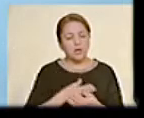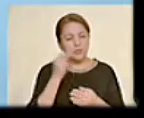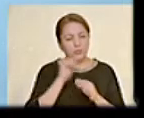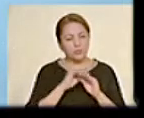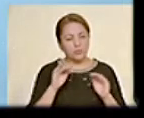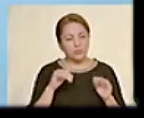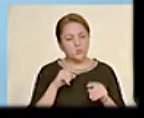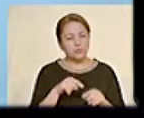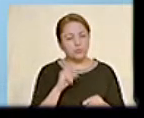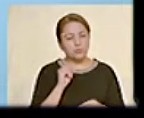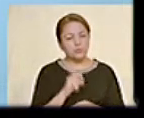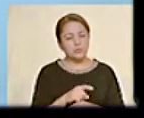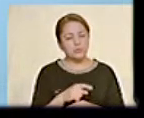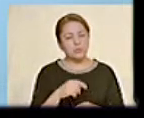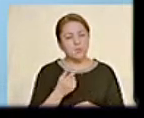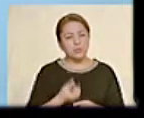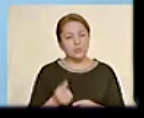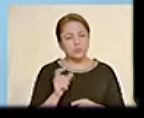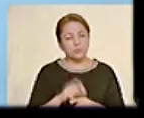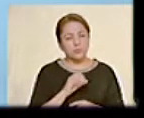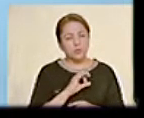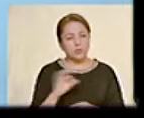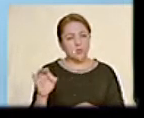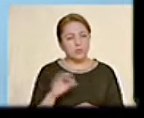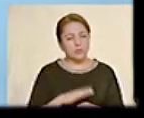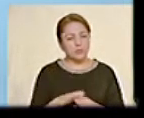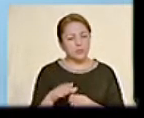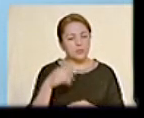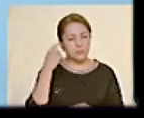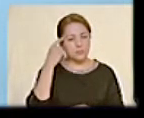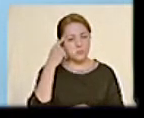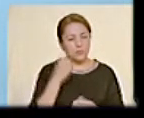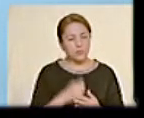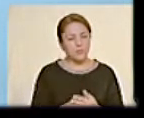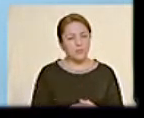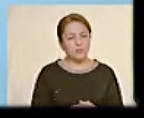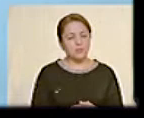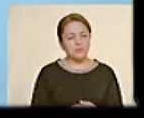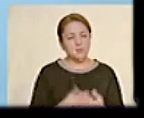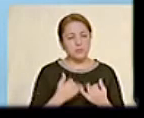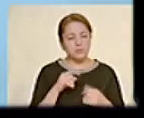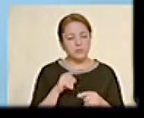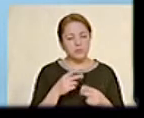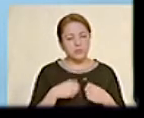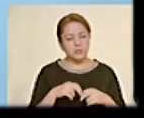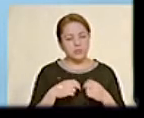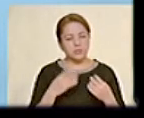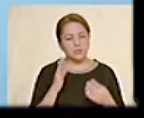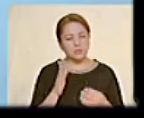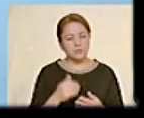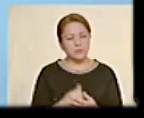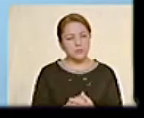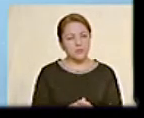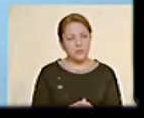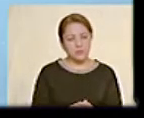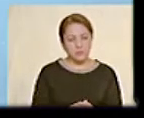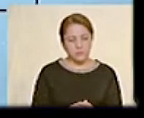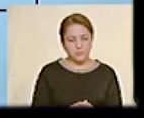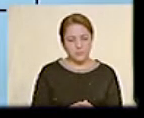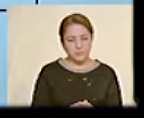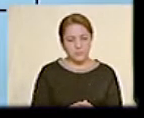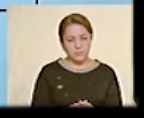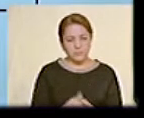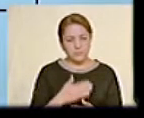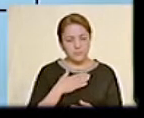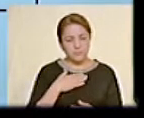ushbu topshiriqni juda ham a'lo tarzda bajargansiz deb o'ylayman. Keling, endi uni tekshirib ko'raylik. Demak, bizda